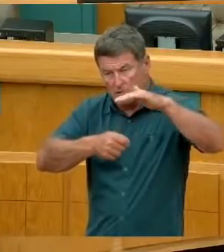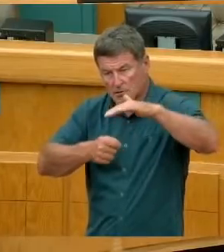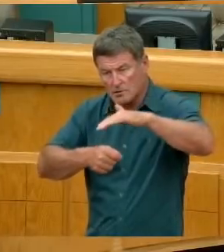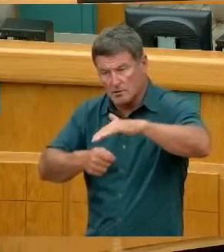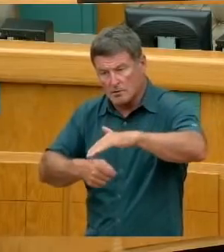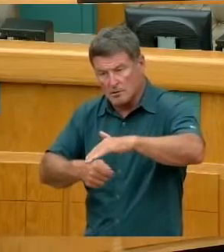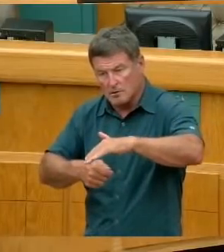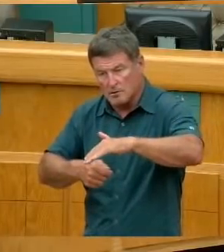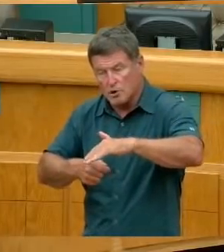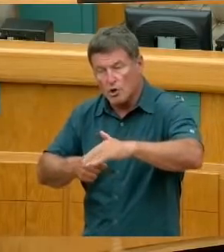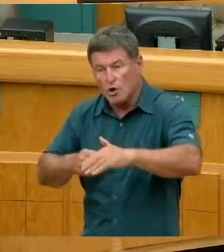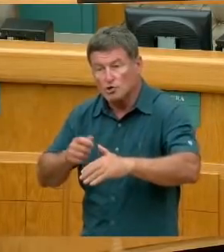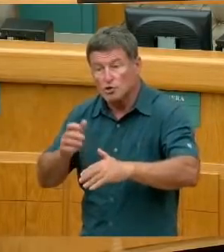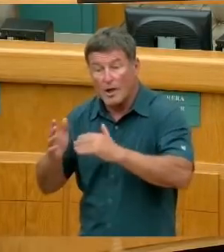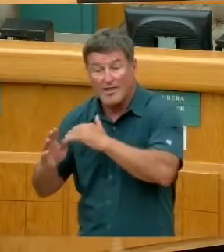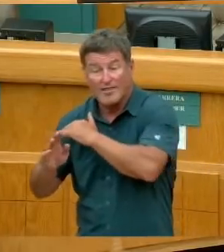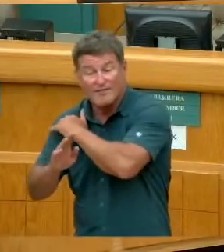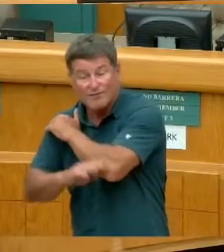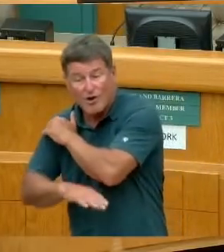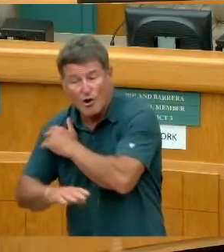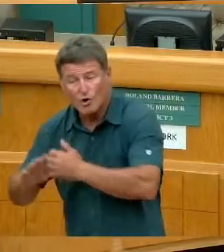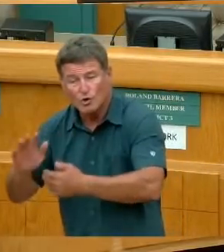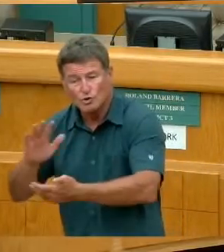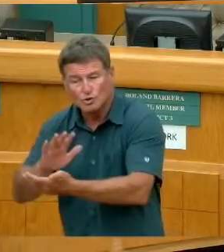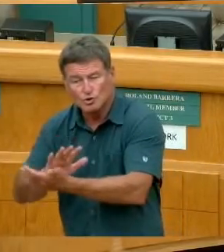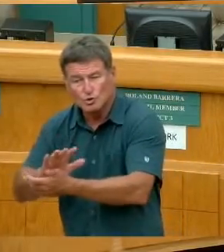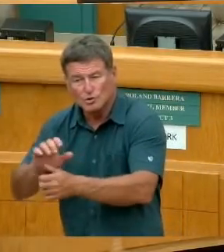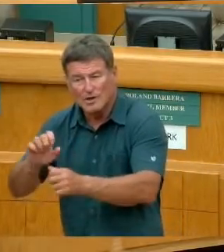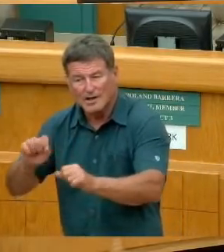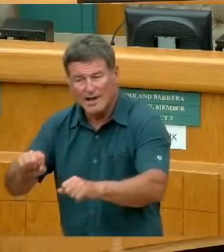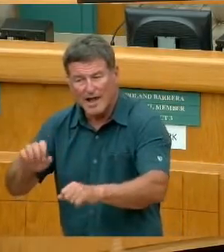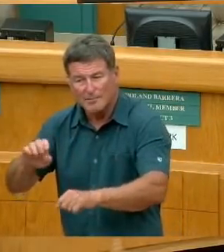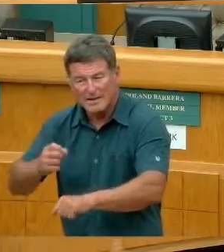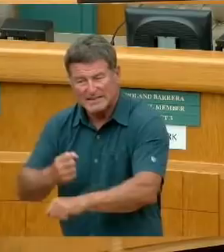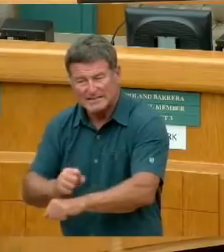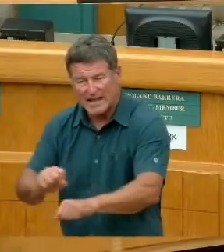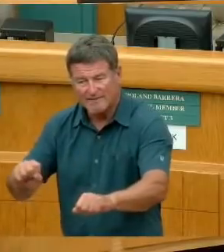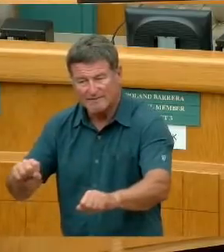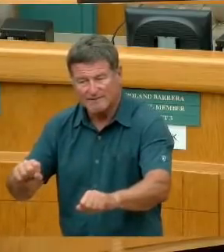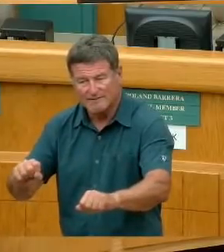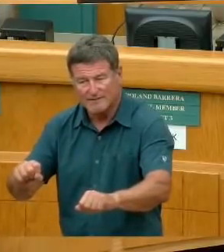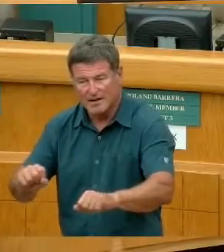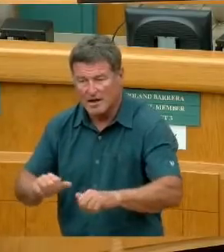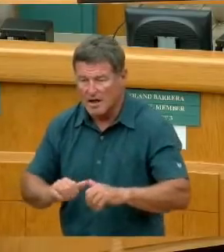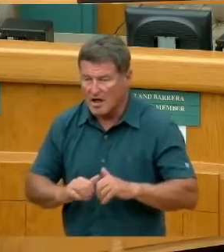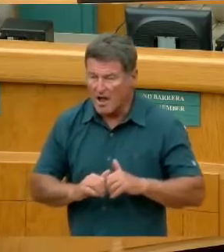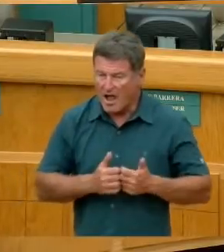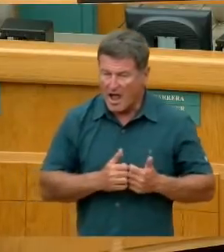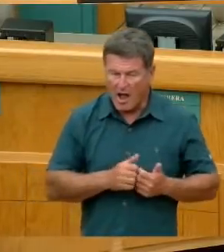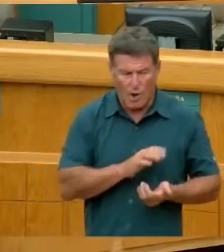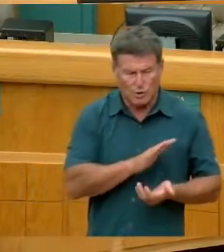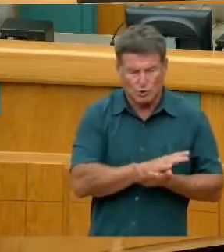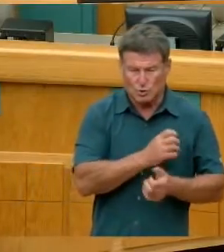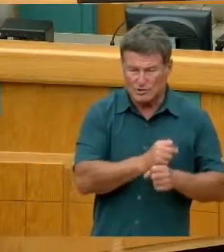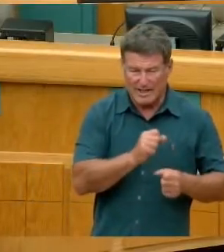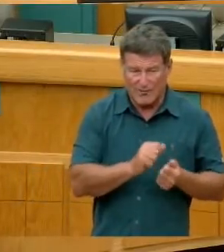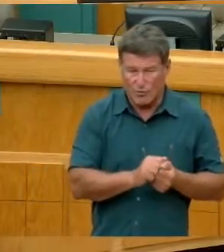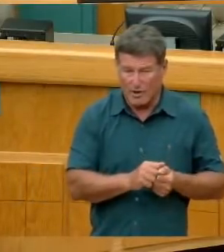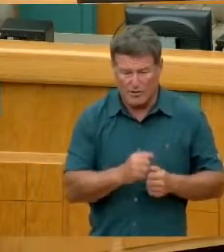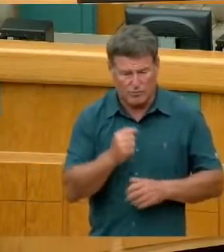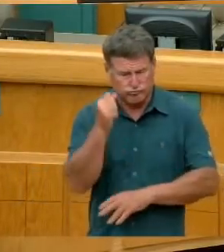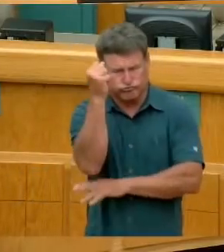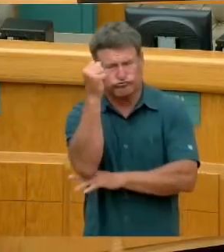opportunity to have a safe environment in the fall for schools. How can we possibly do that with the numbers